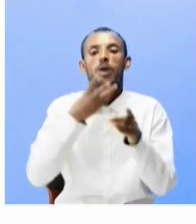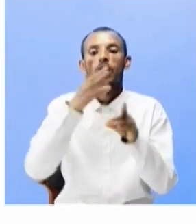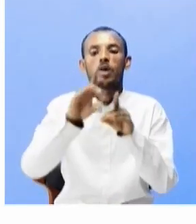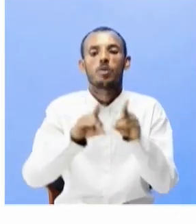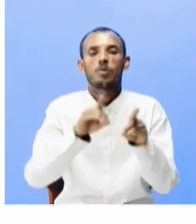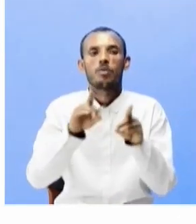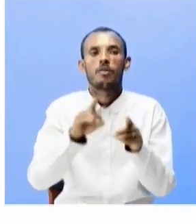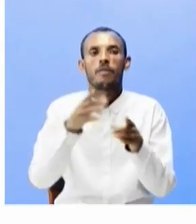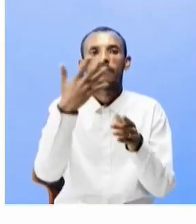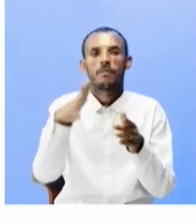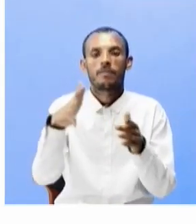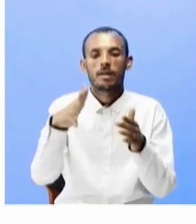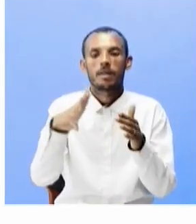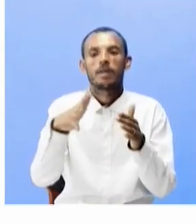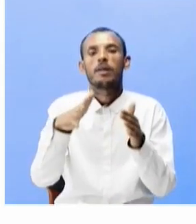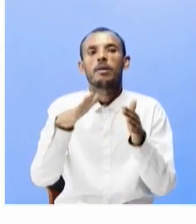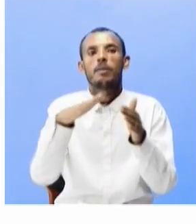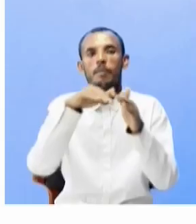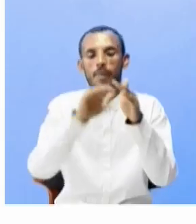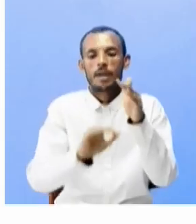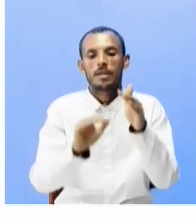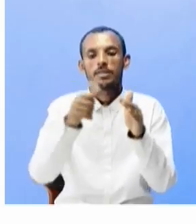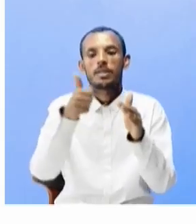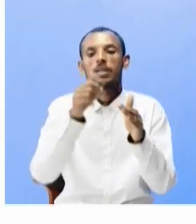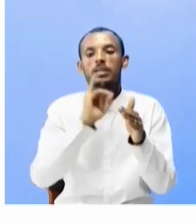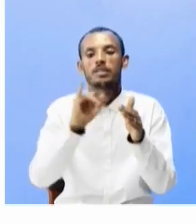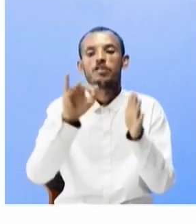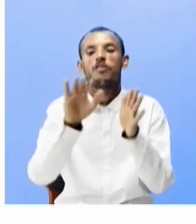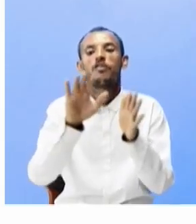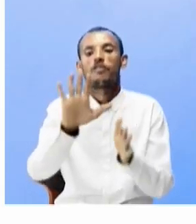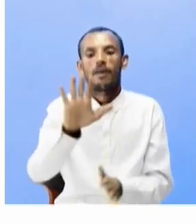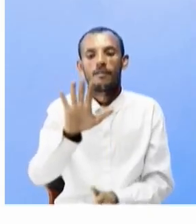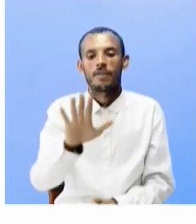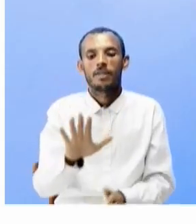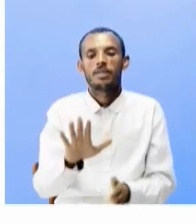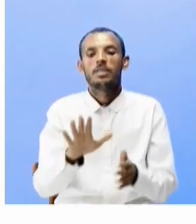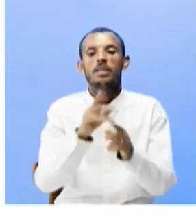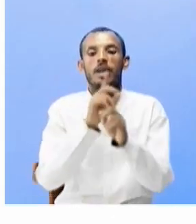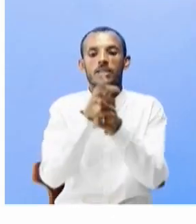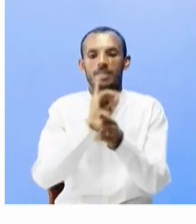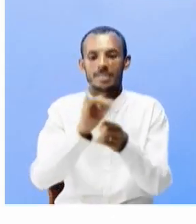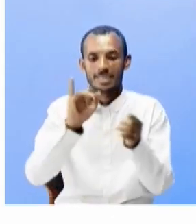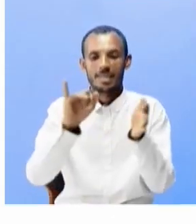So 15 minus 10 is 5. The result will be this, negative 5.